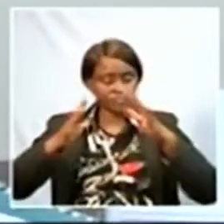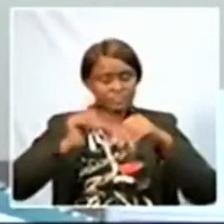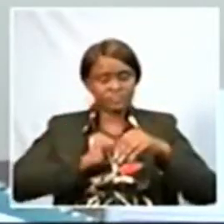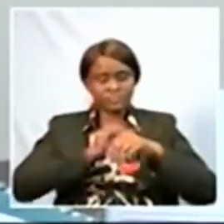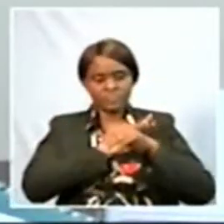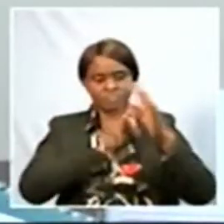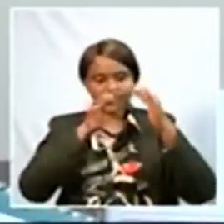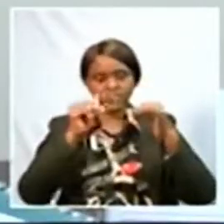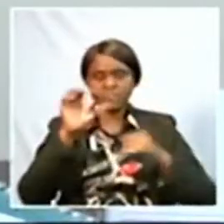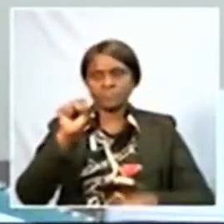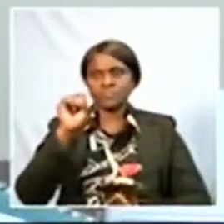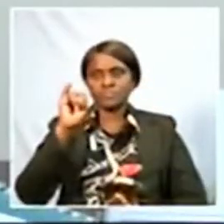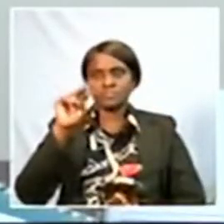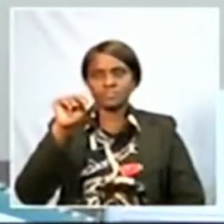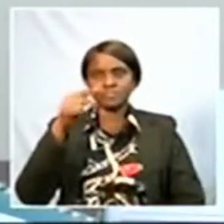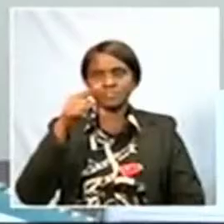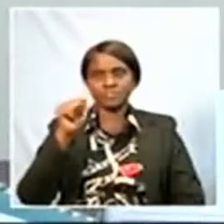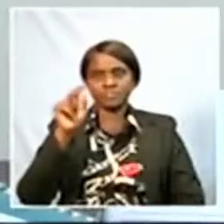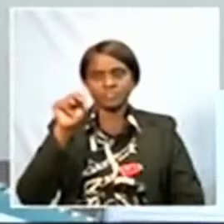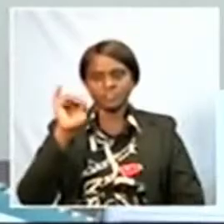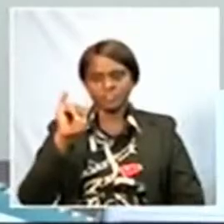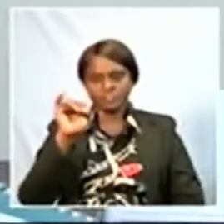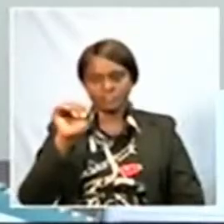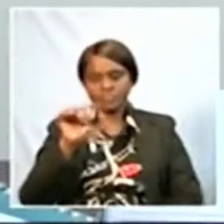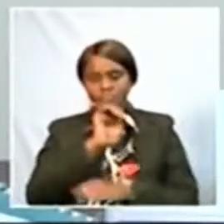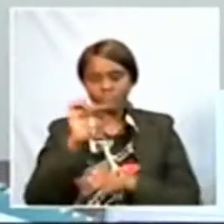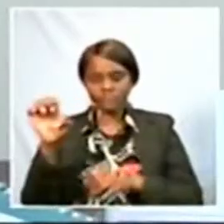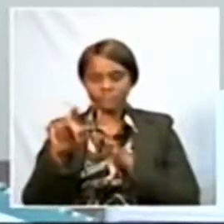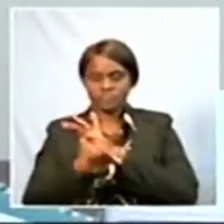House, Singani East Primary School.